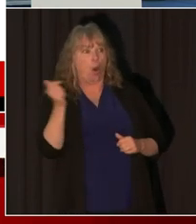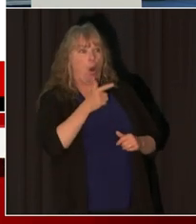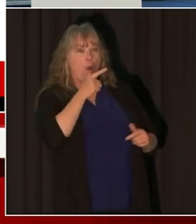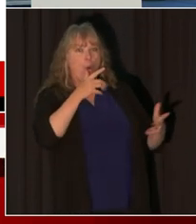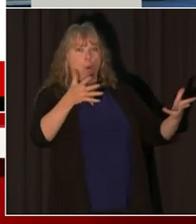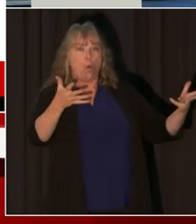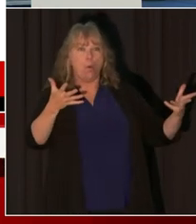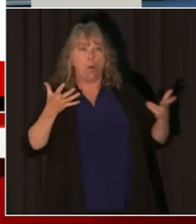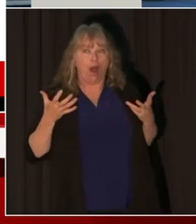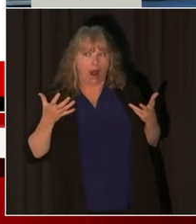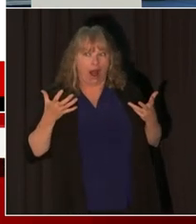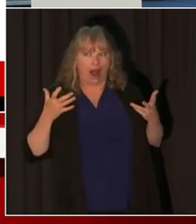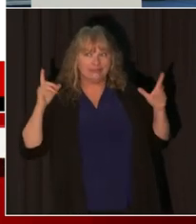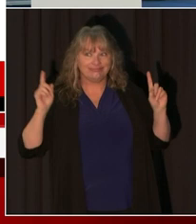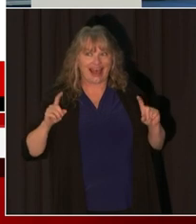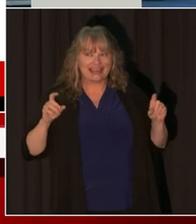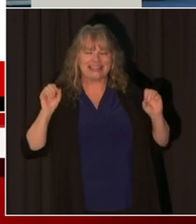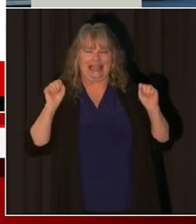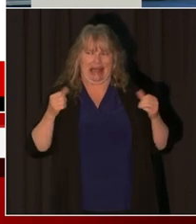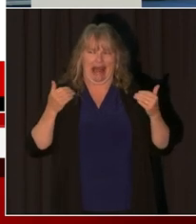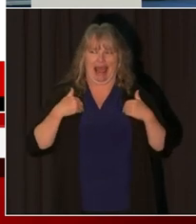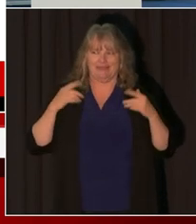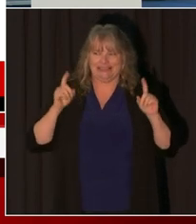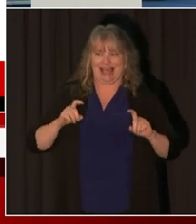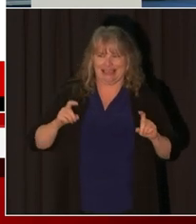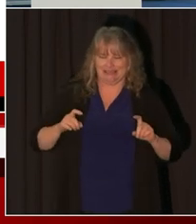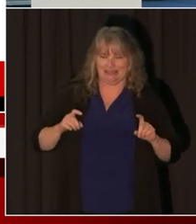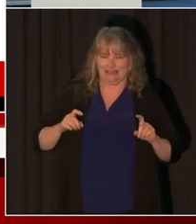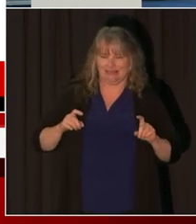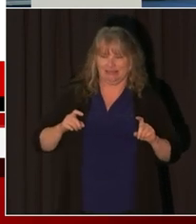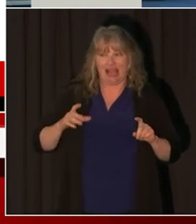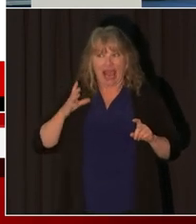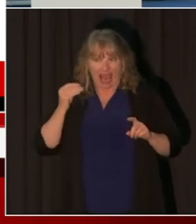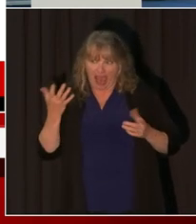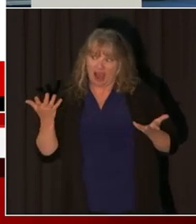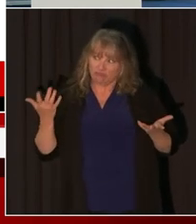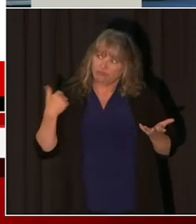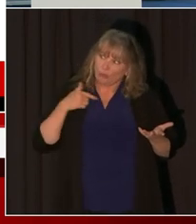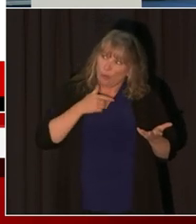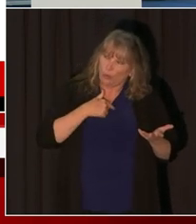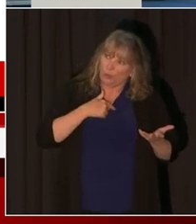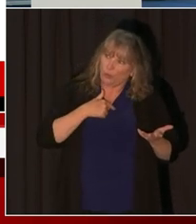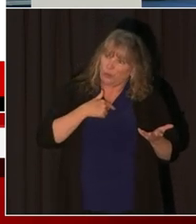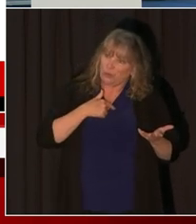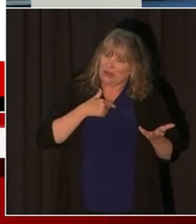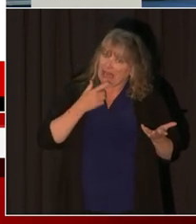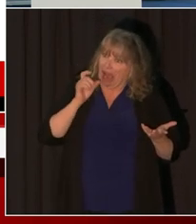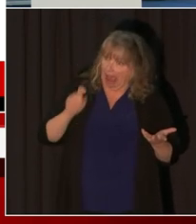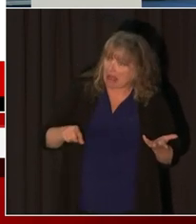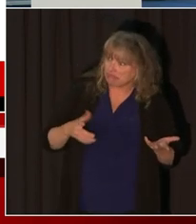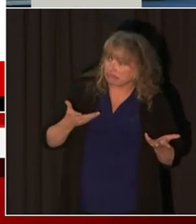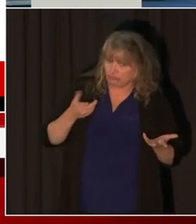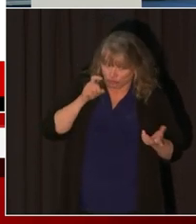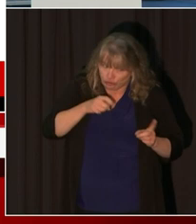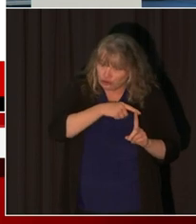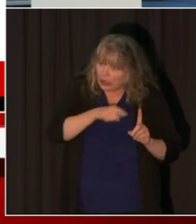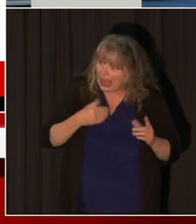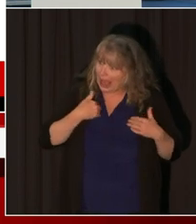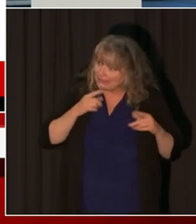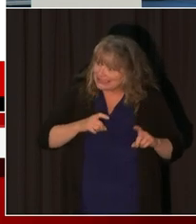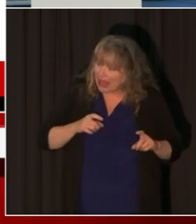the district can be tested, and in fact, should they be tested. The tests that are currently available